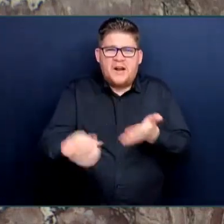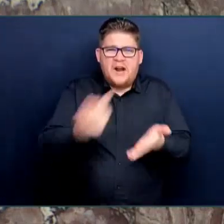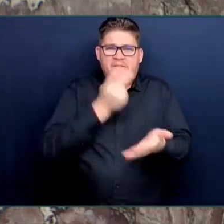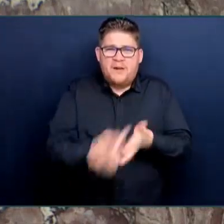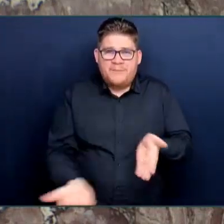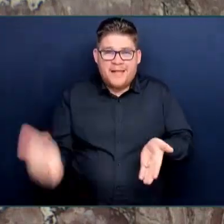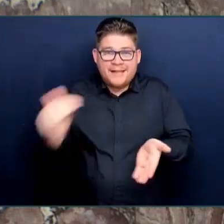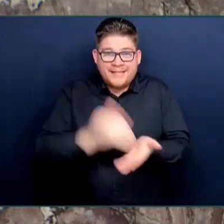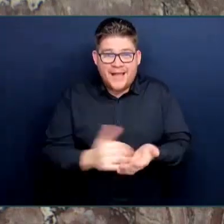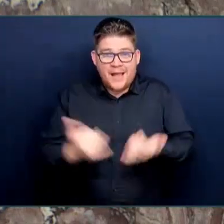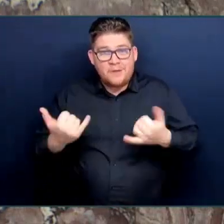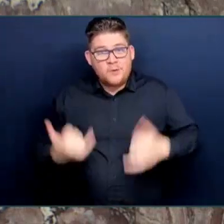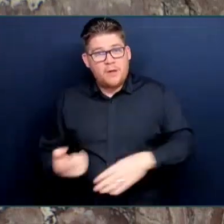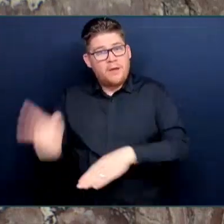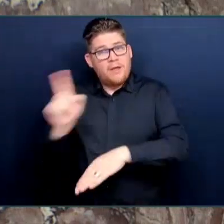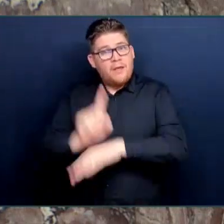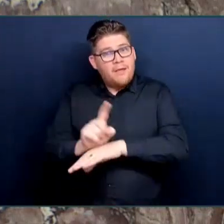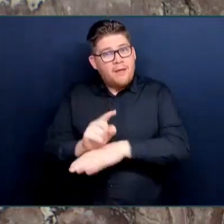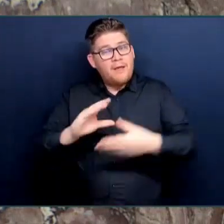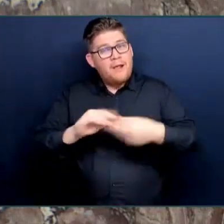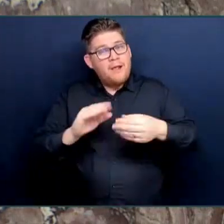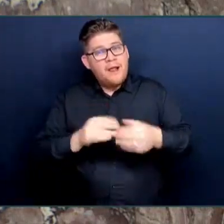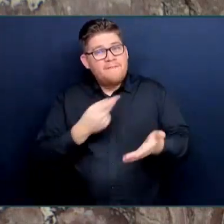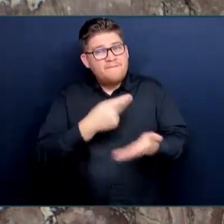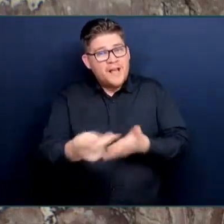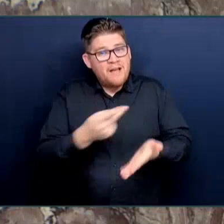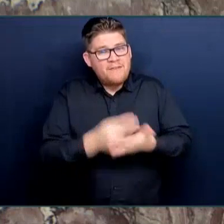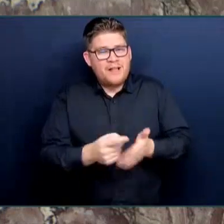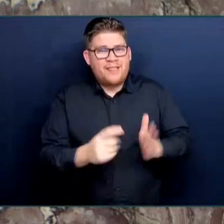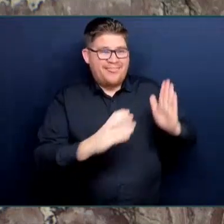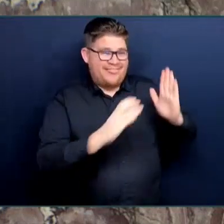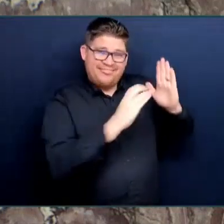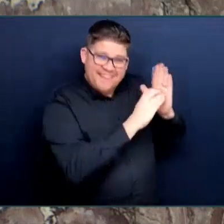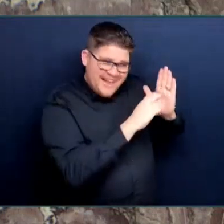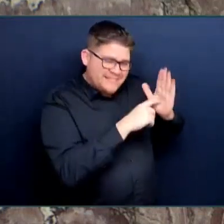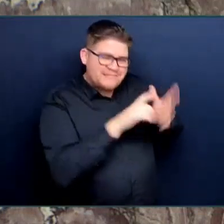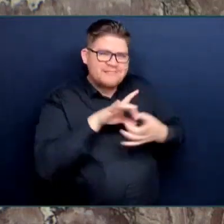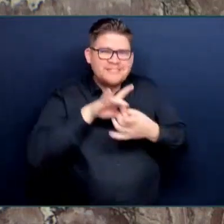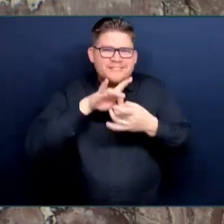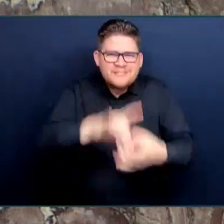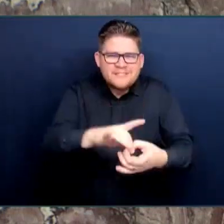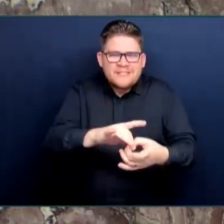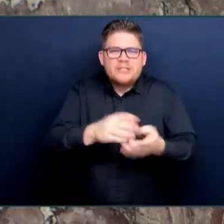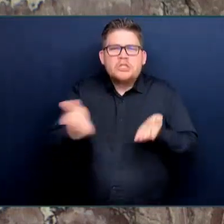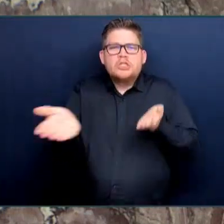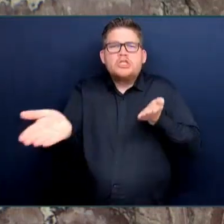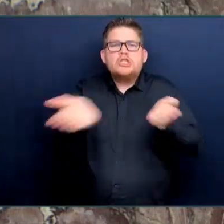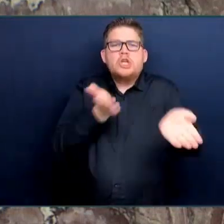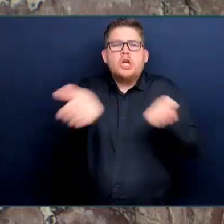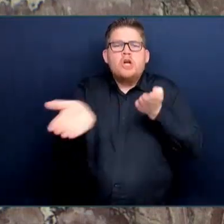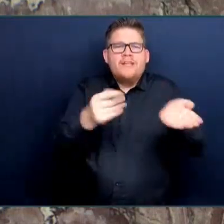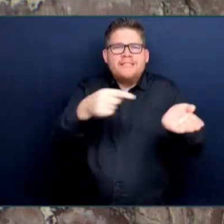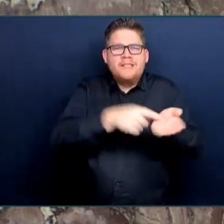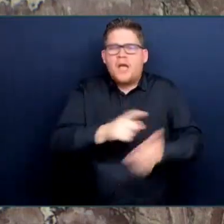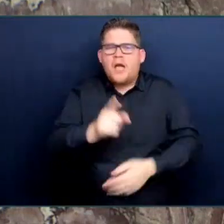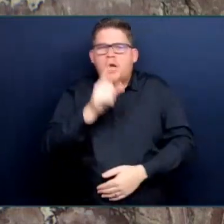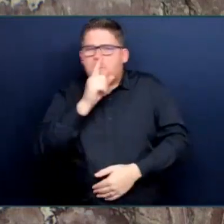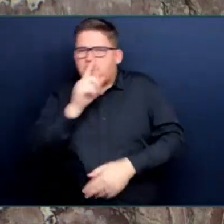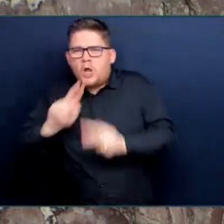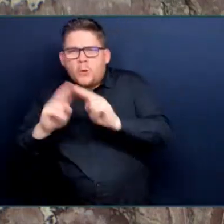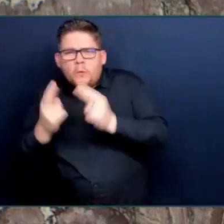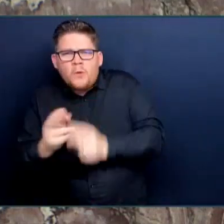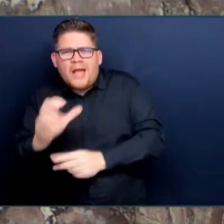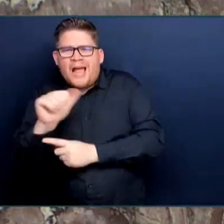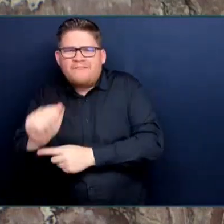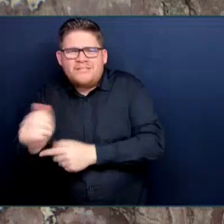the individual collective agreements that are signed with the Surrey Police, which is done separately from that, Honourable Speaker. The reality is this: